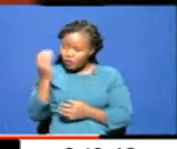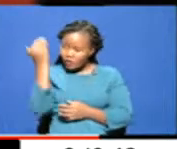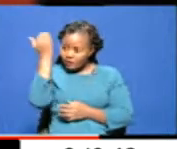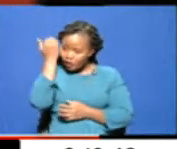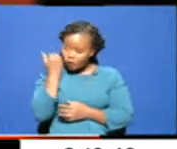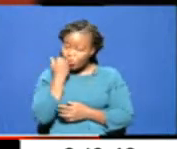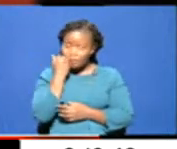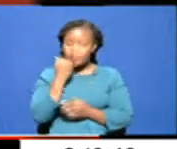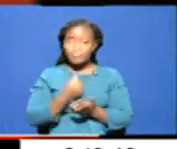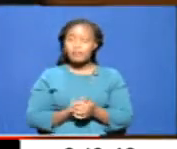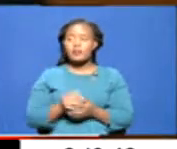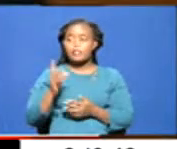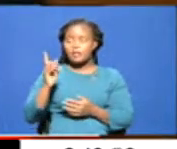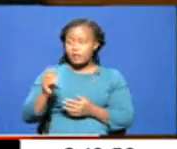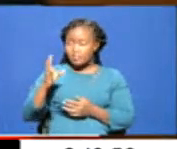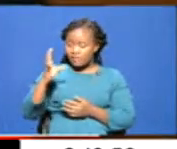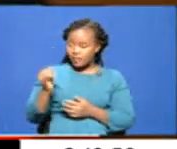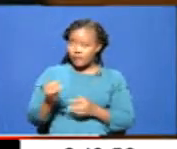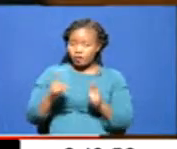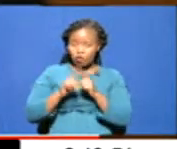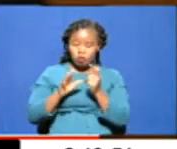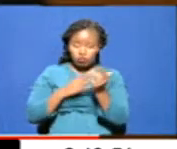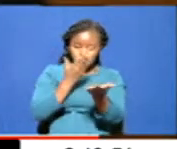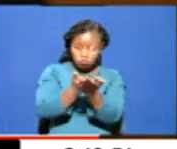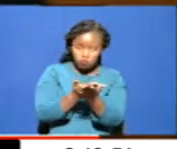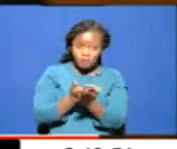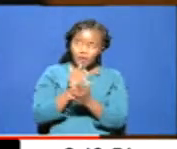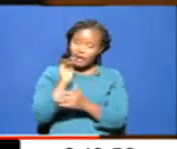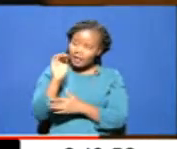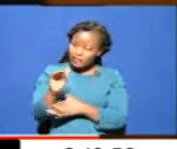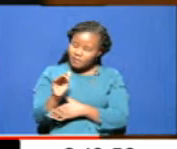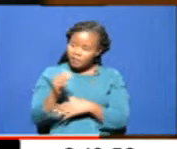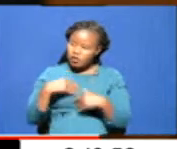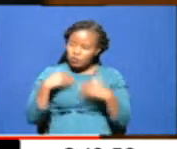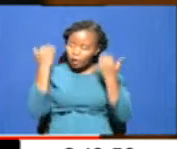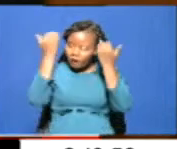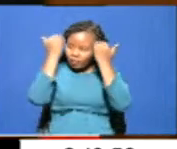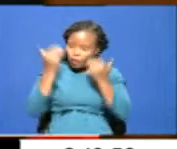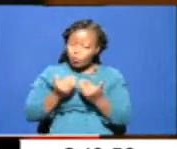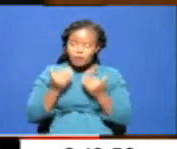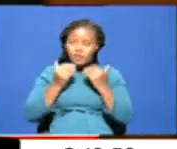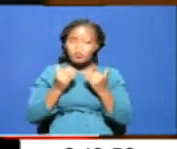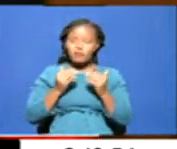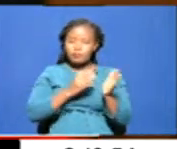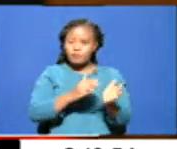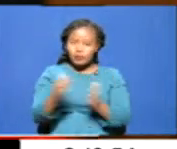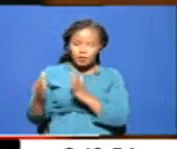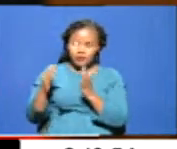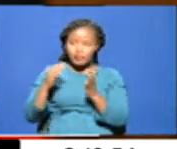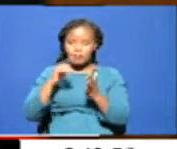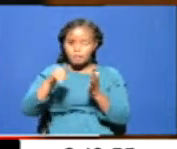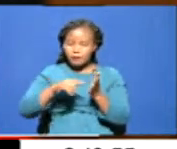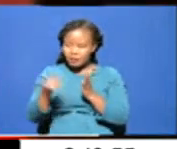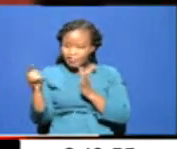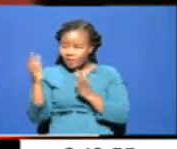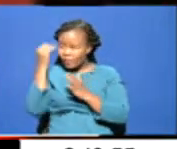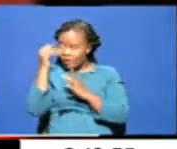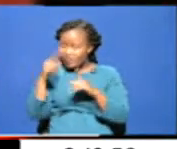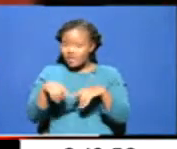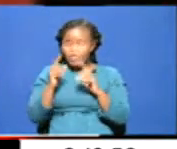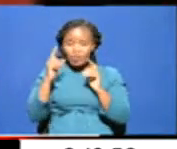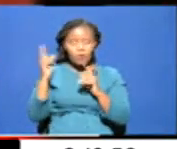the DCI to file a notice of motion seeking to have the court set aside the sentence, saying he had been wrongfully